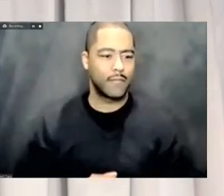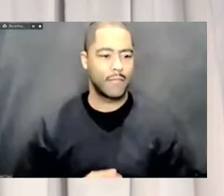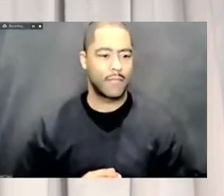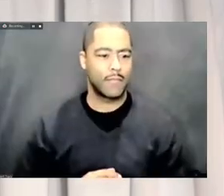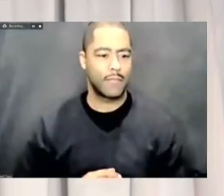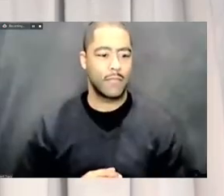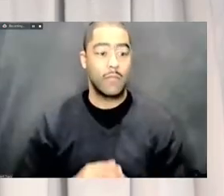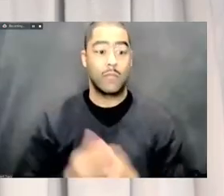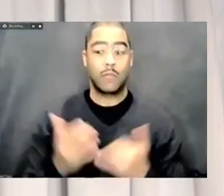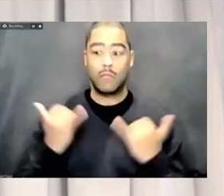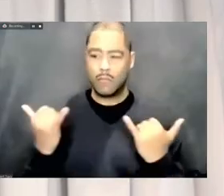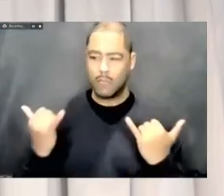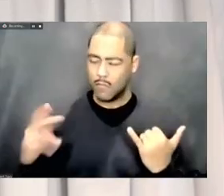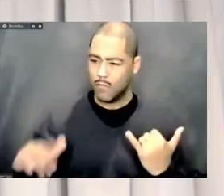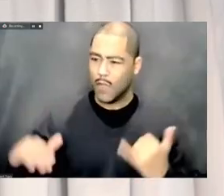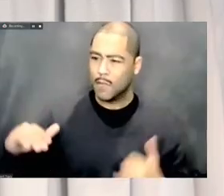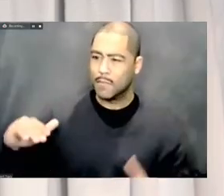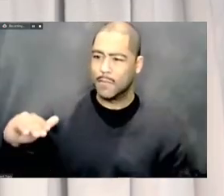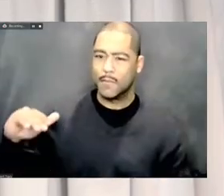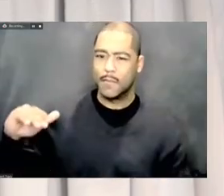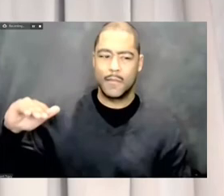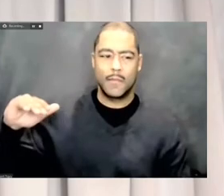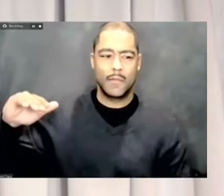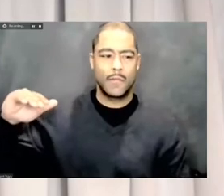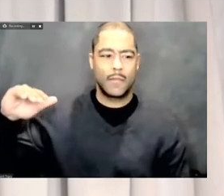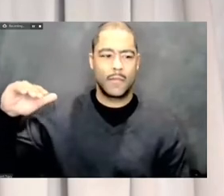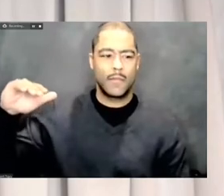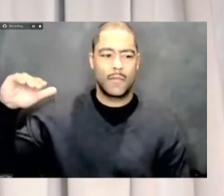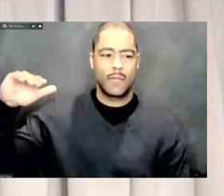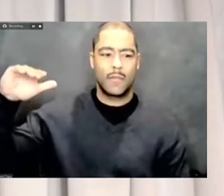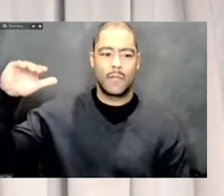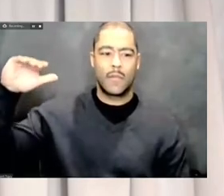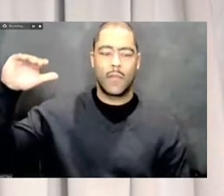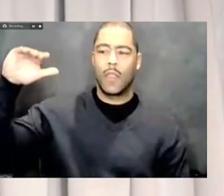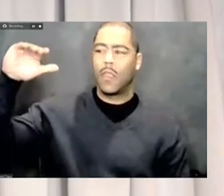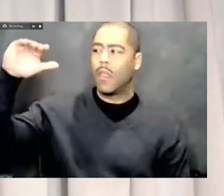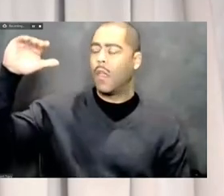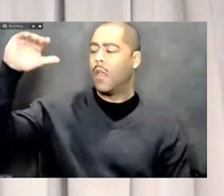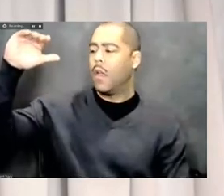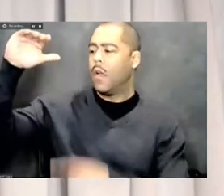manhood is cast down in the flood of remembrance.